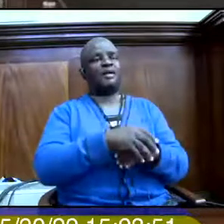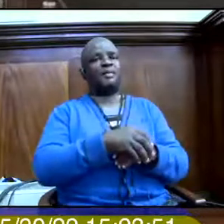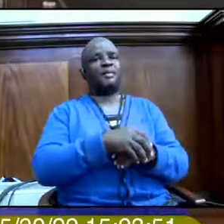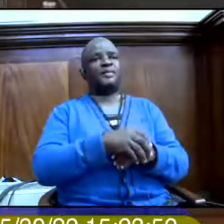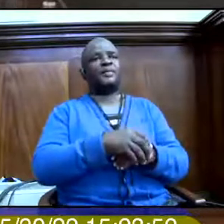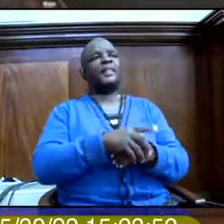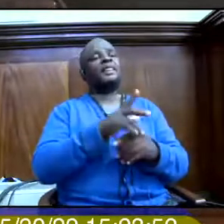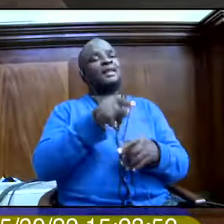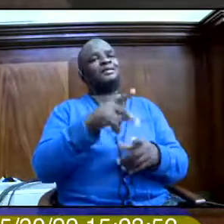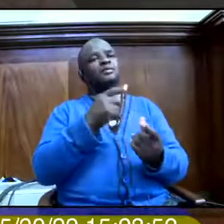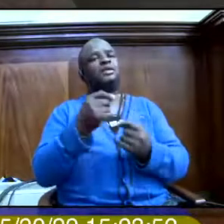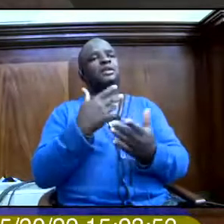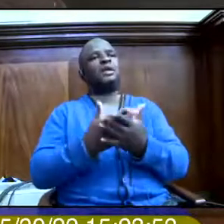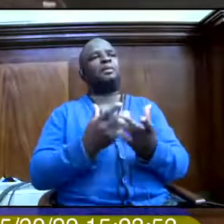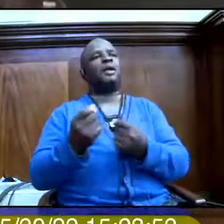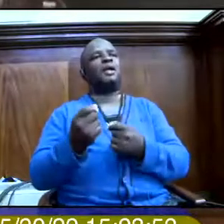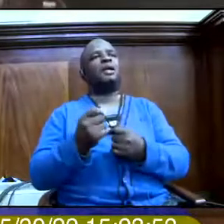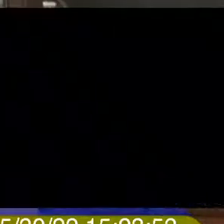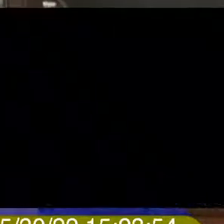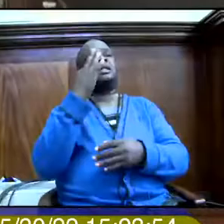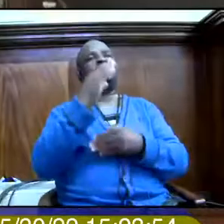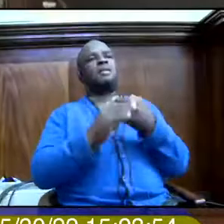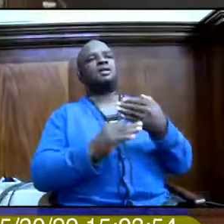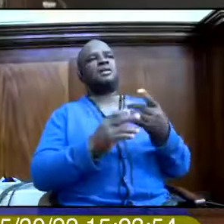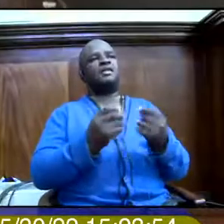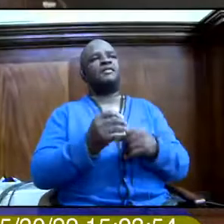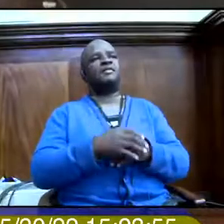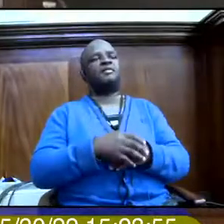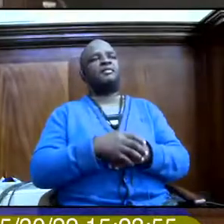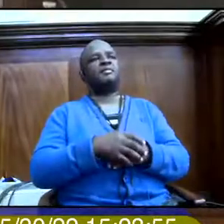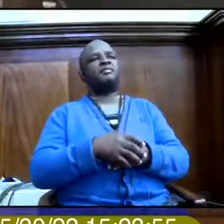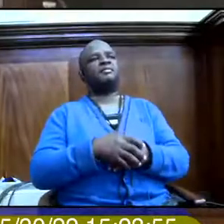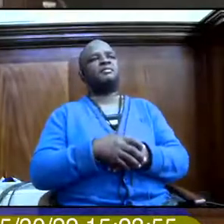should take place within the next three months